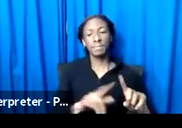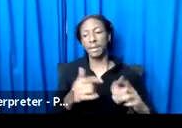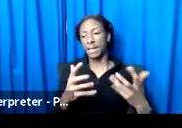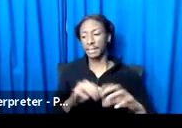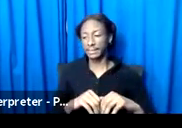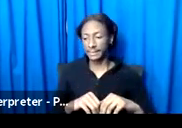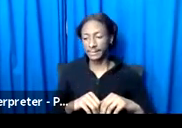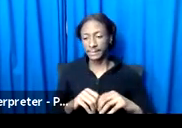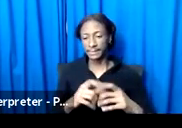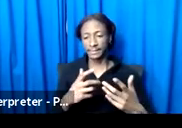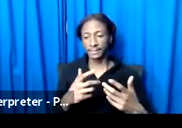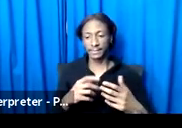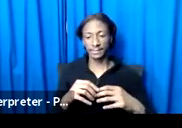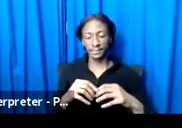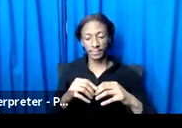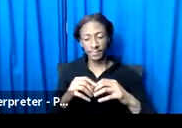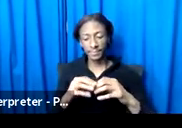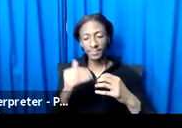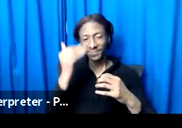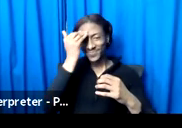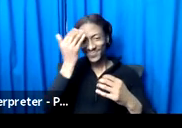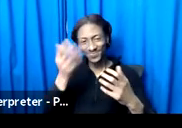from COVID-19,